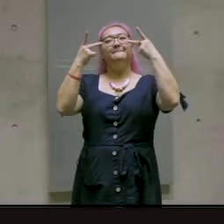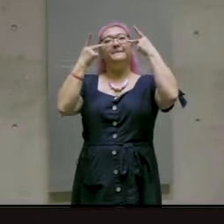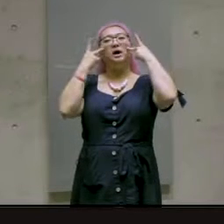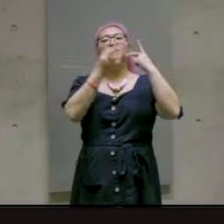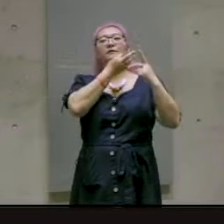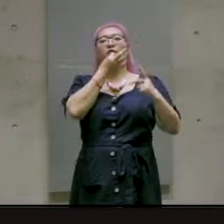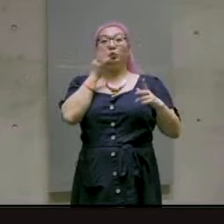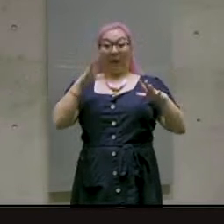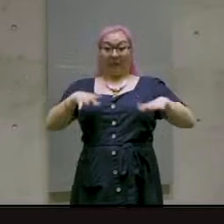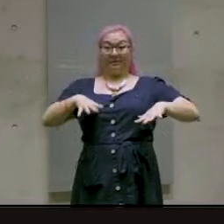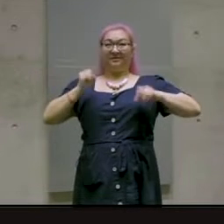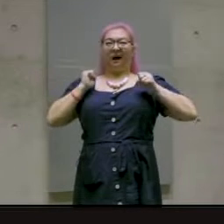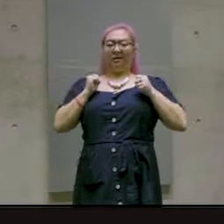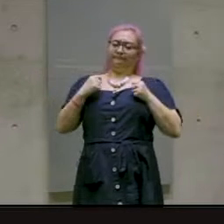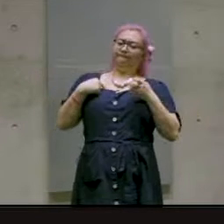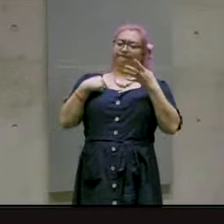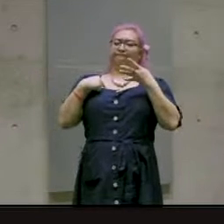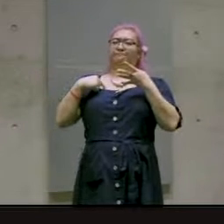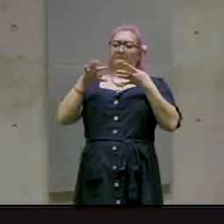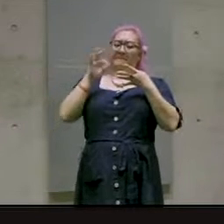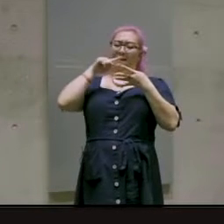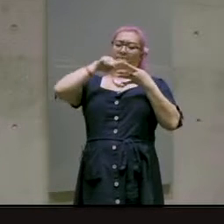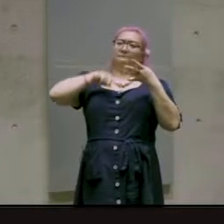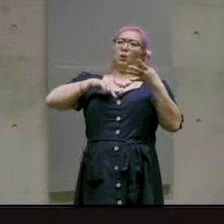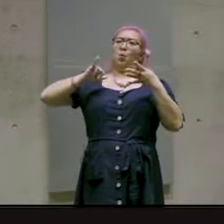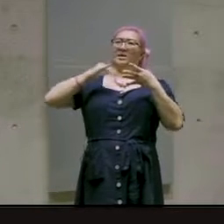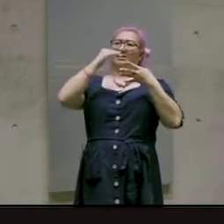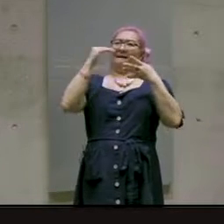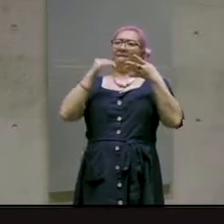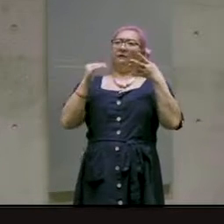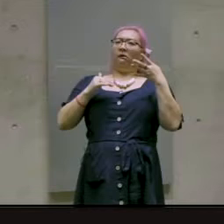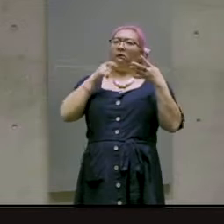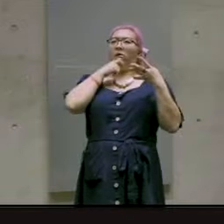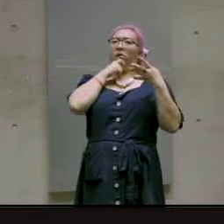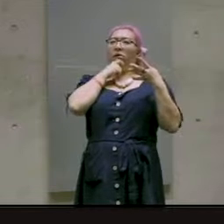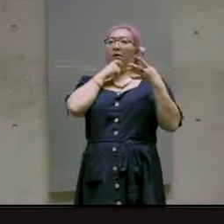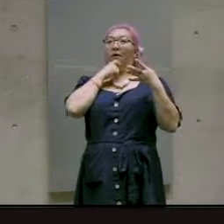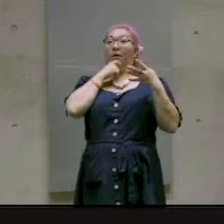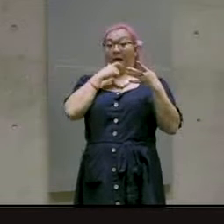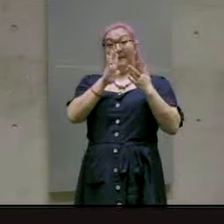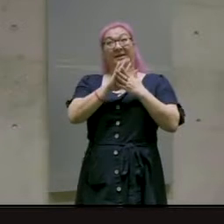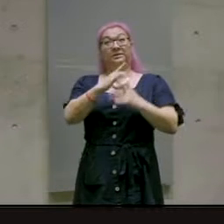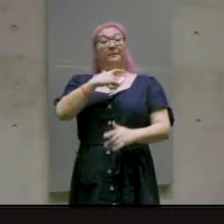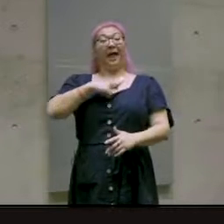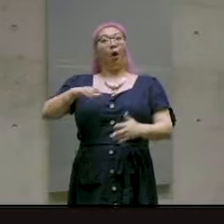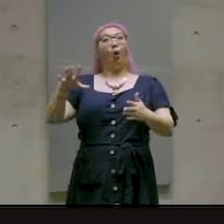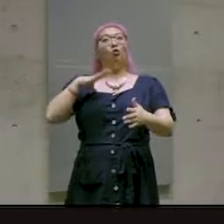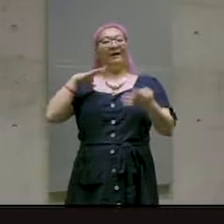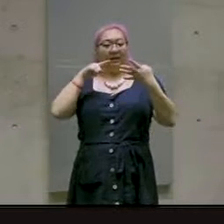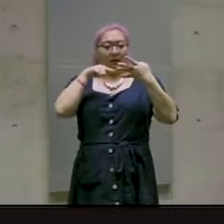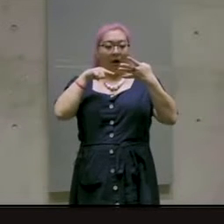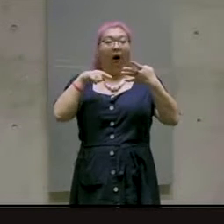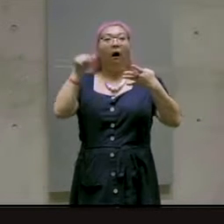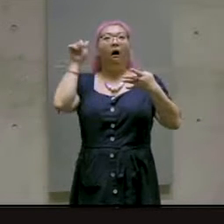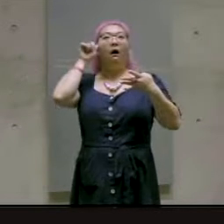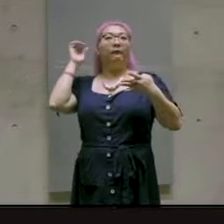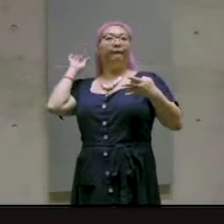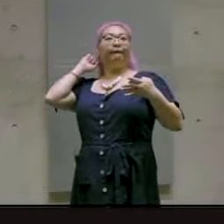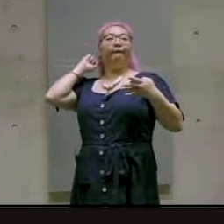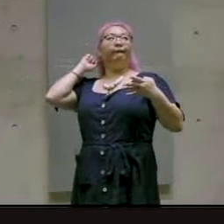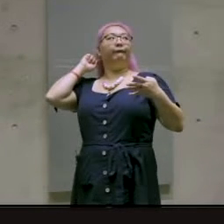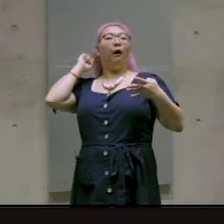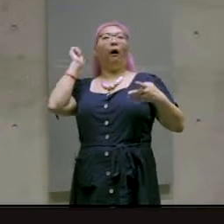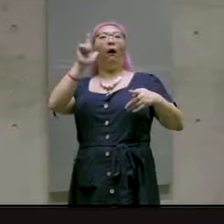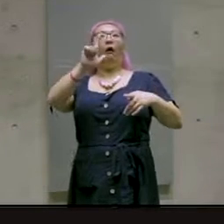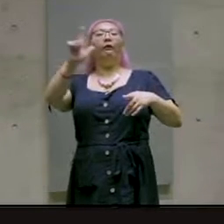of got kind of intimacy, relationships of one sort or another on their mind, that this is kind of a central aspect of the game. And so as they're playing through,